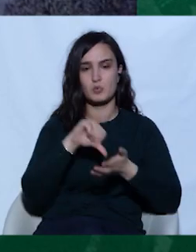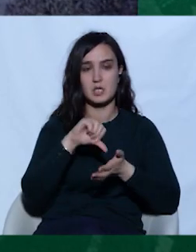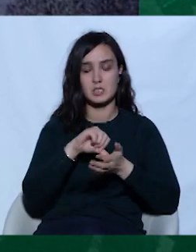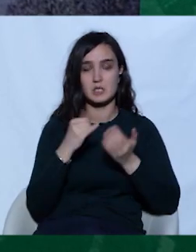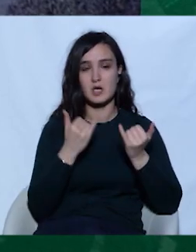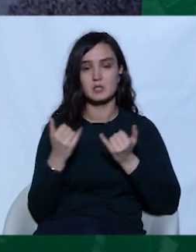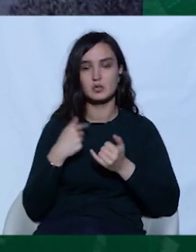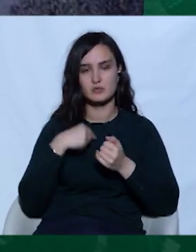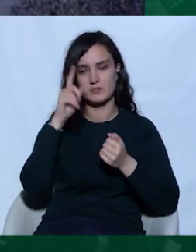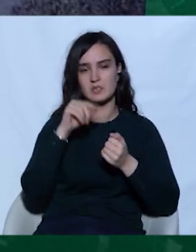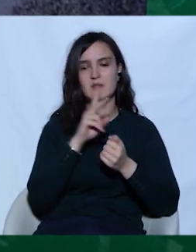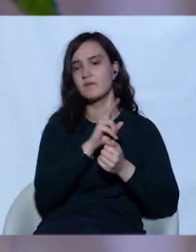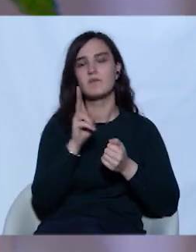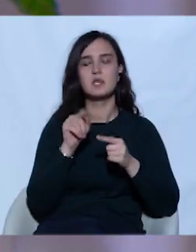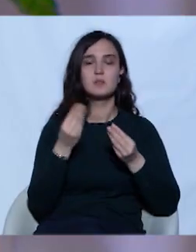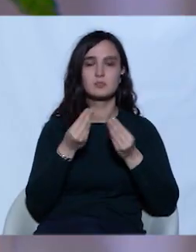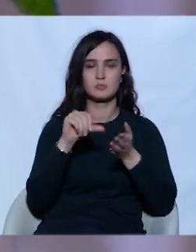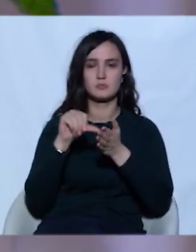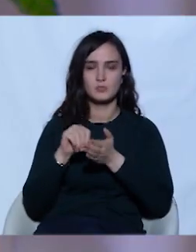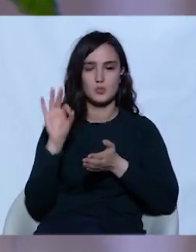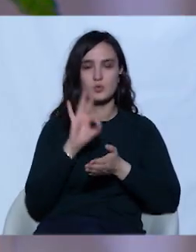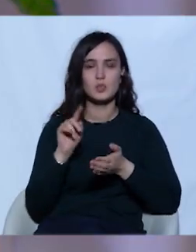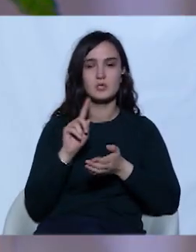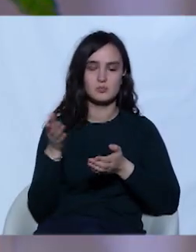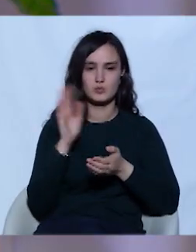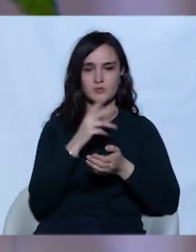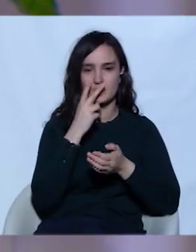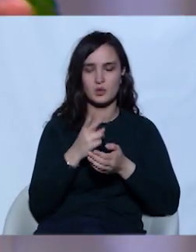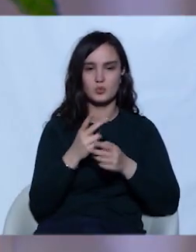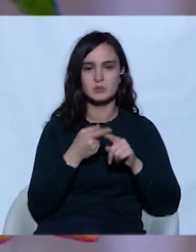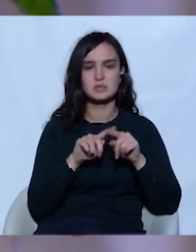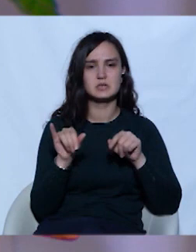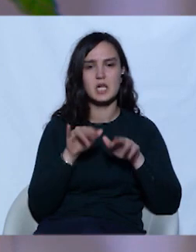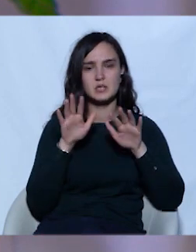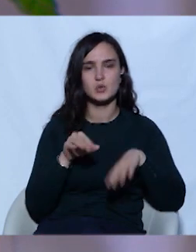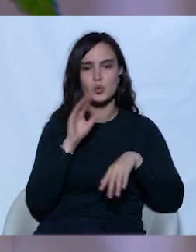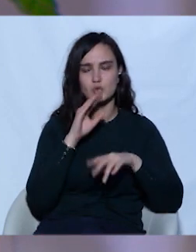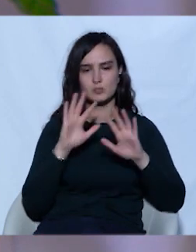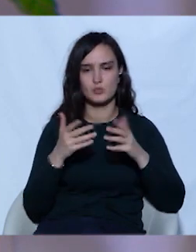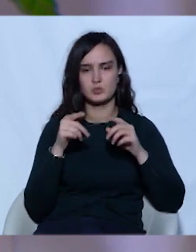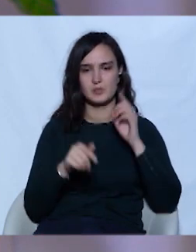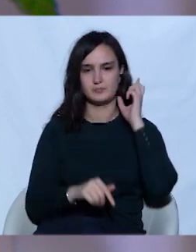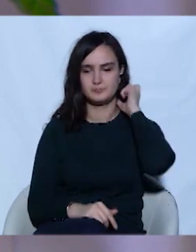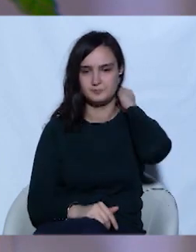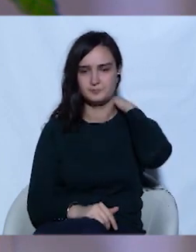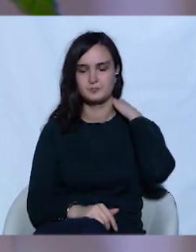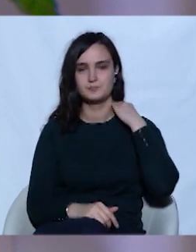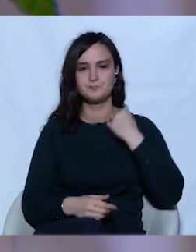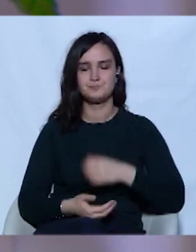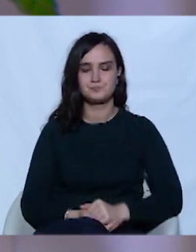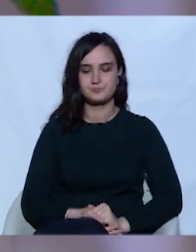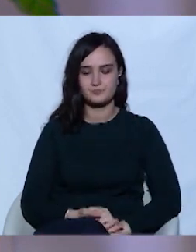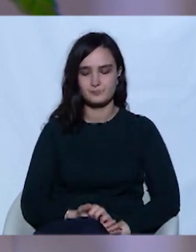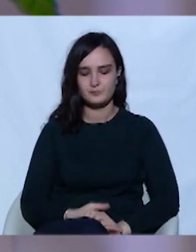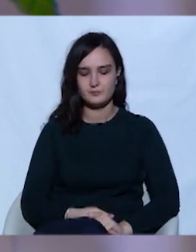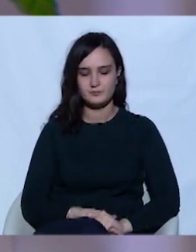Dickensian world. This is a strict social class structure that we're talking about here. And the upper